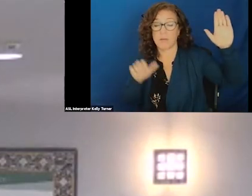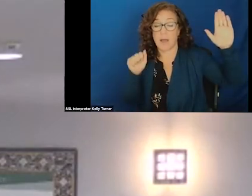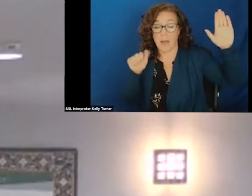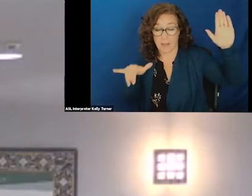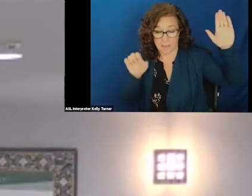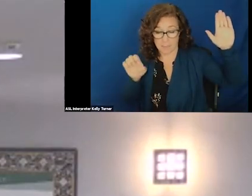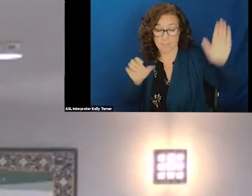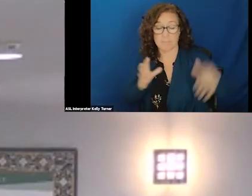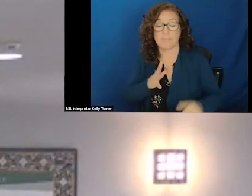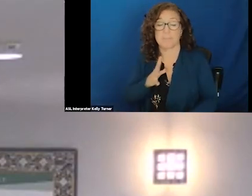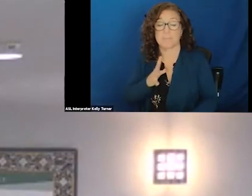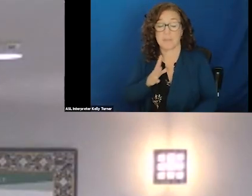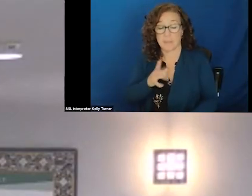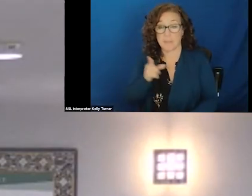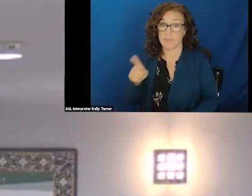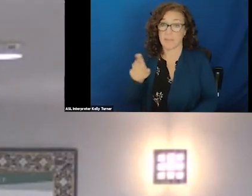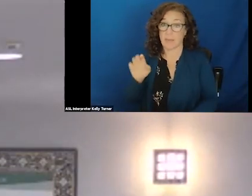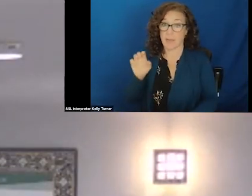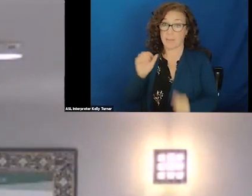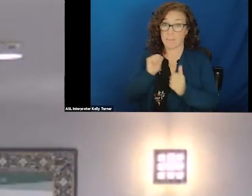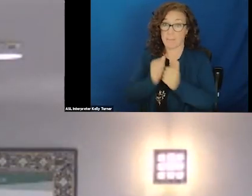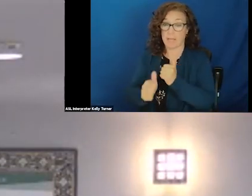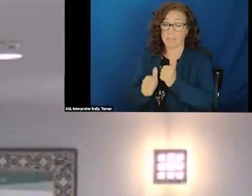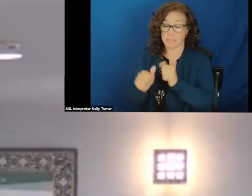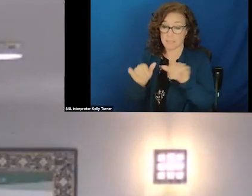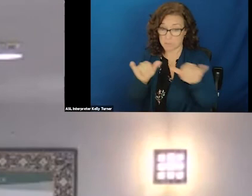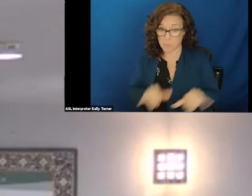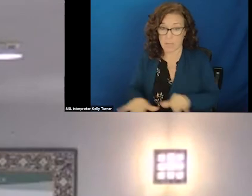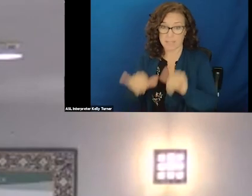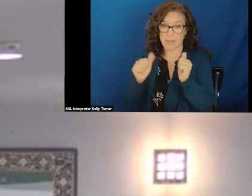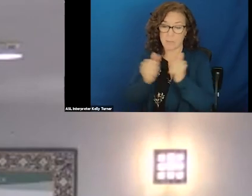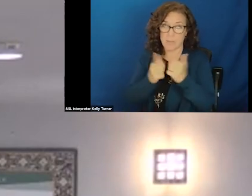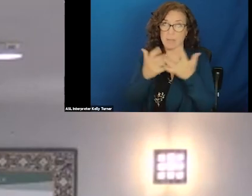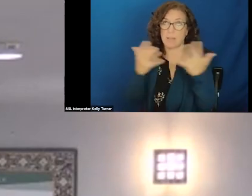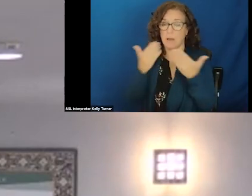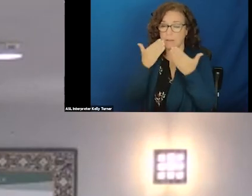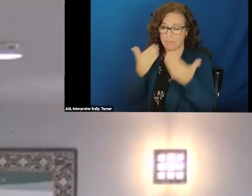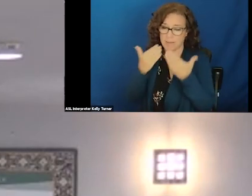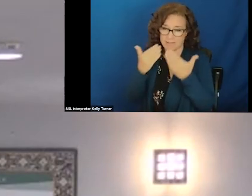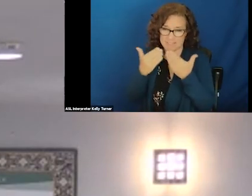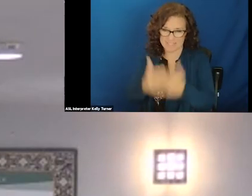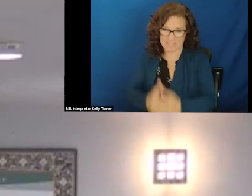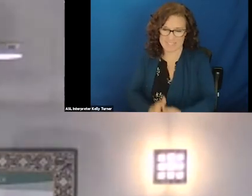gratitude. And on to number 16, another adoption. Dr. Becchio.